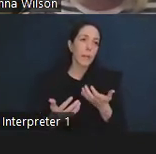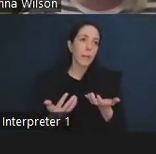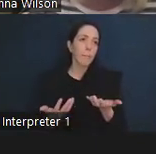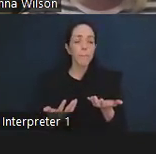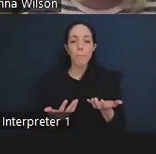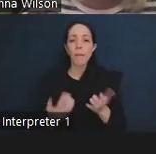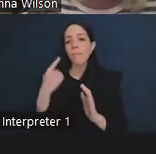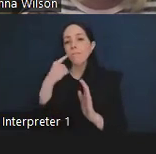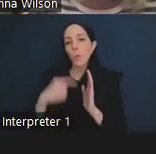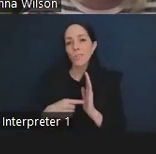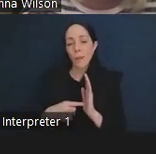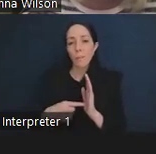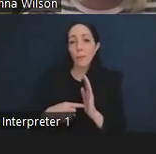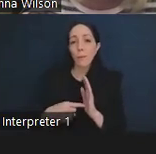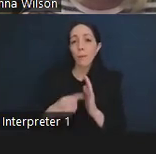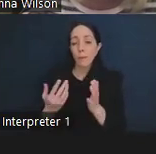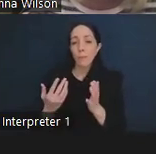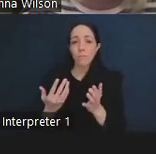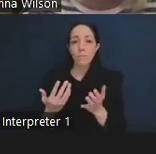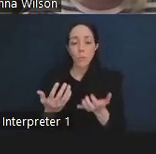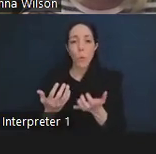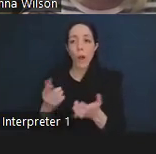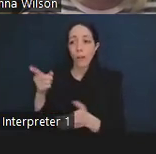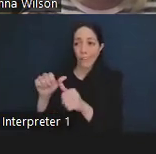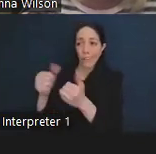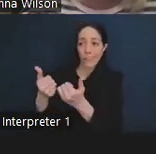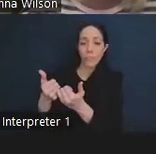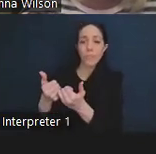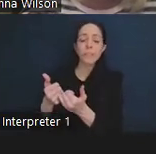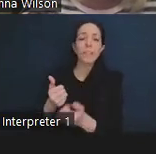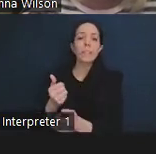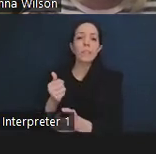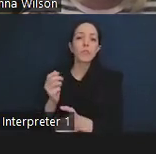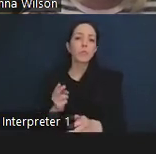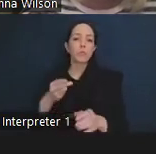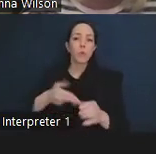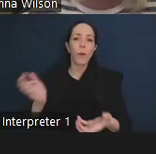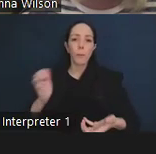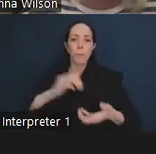to return to the MAC as kind of an accountability piece.